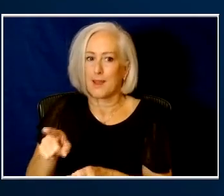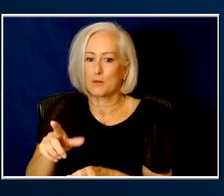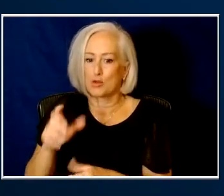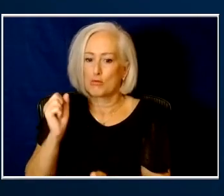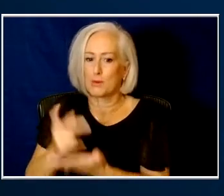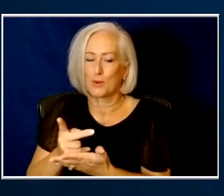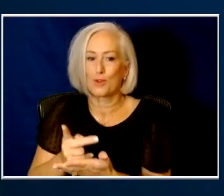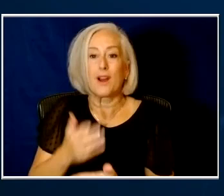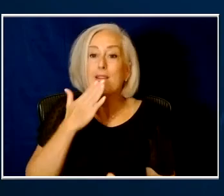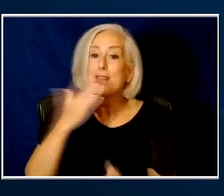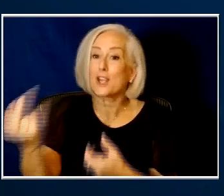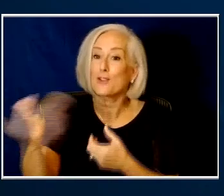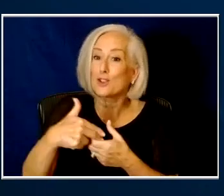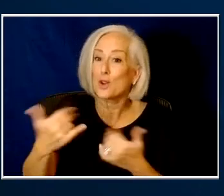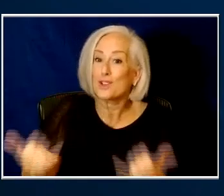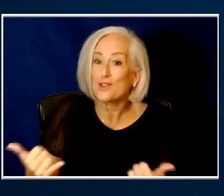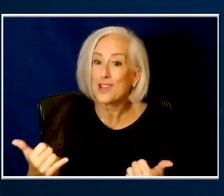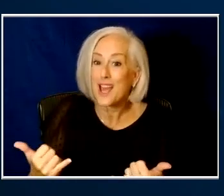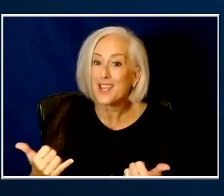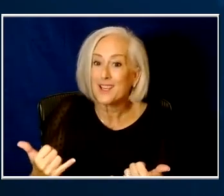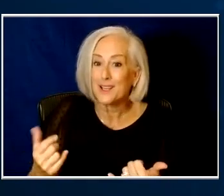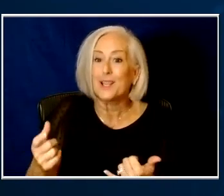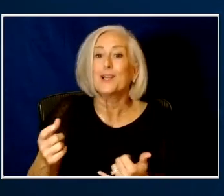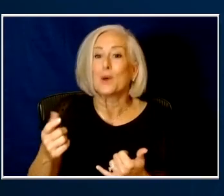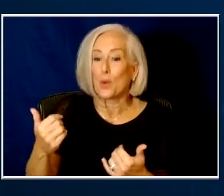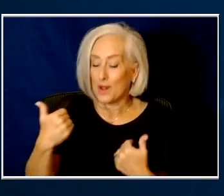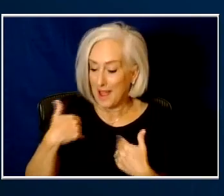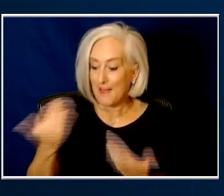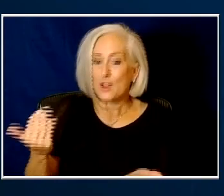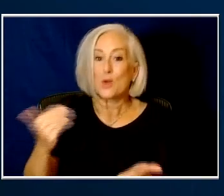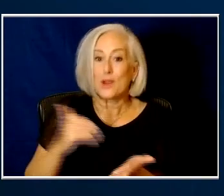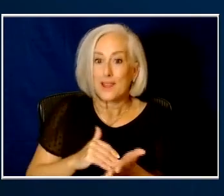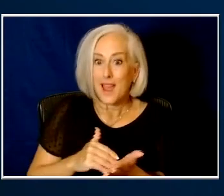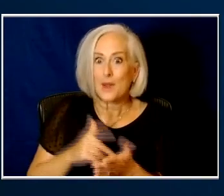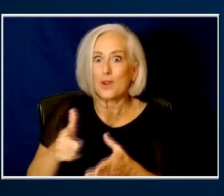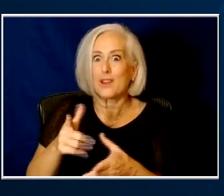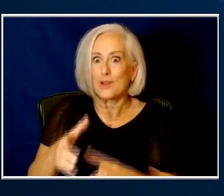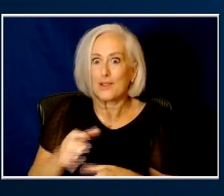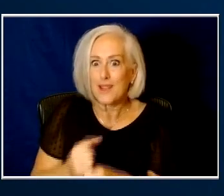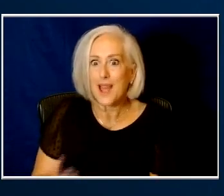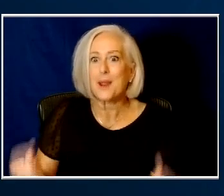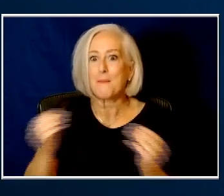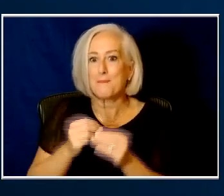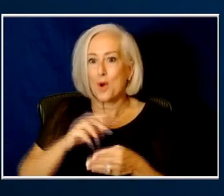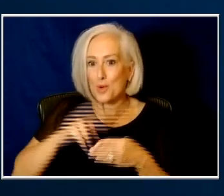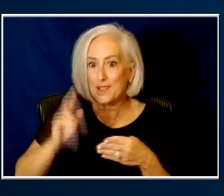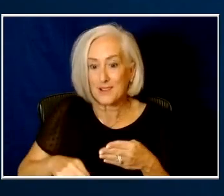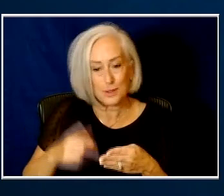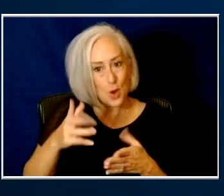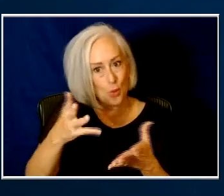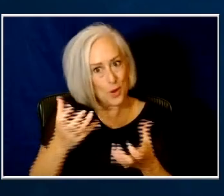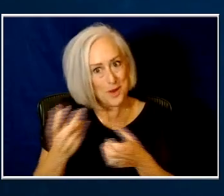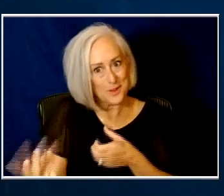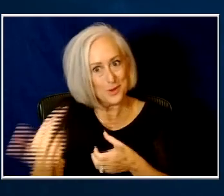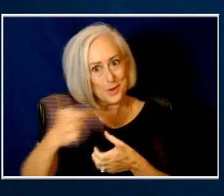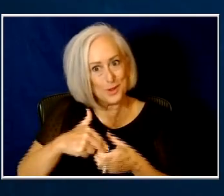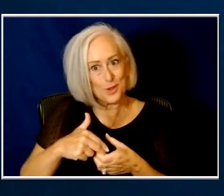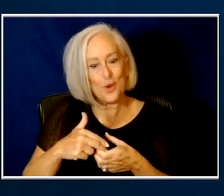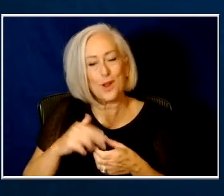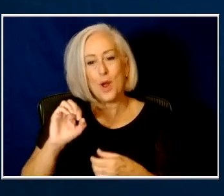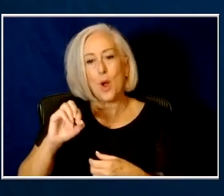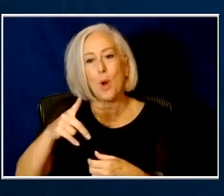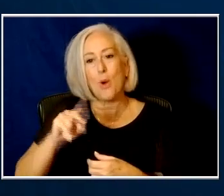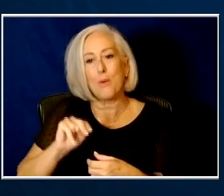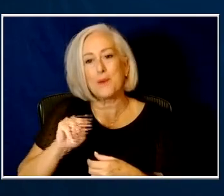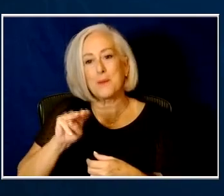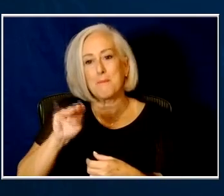update, especially as more of the results come out in full. You got to get on open mic so we can sit and have a really good discussion. Jess,